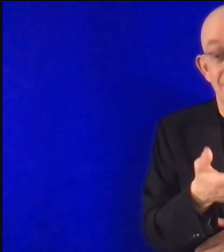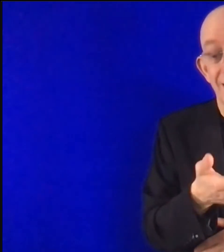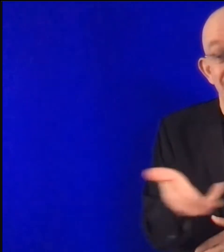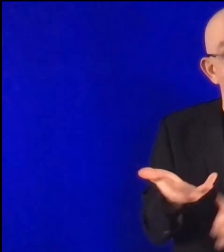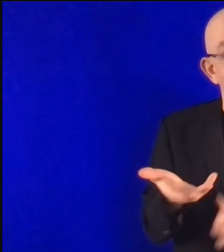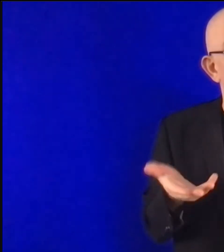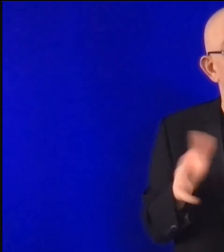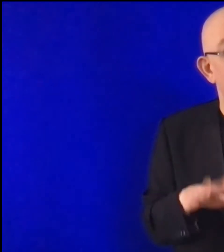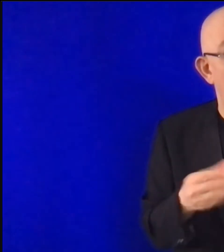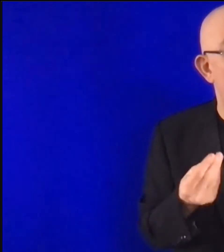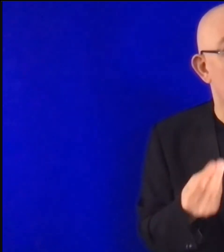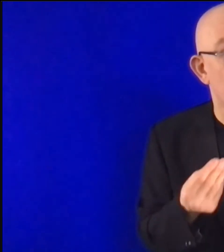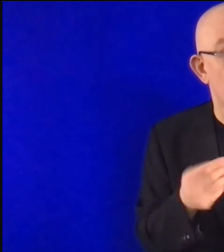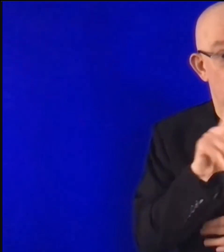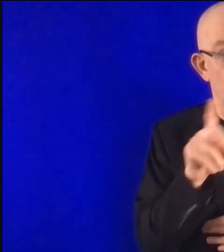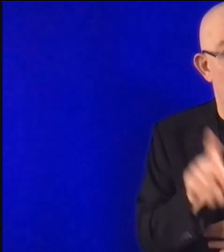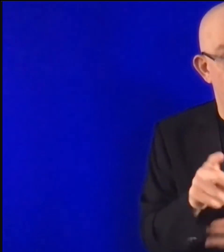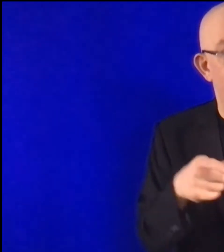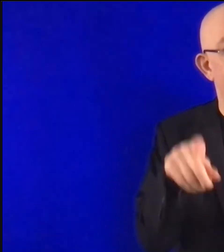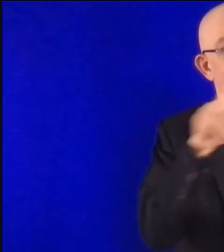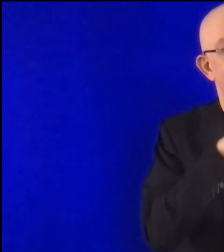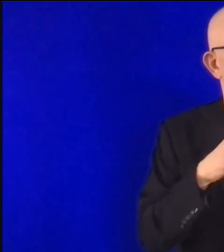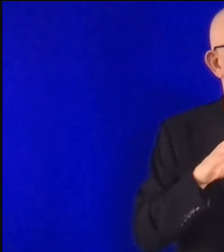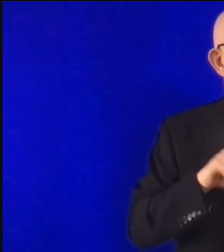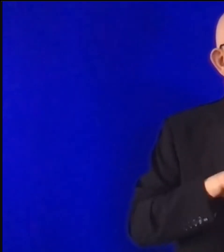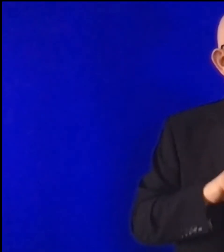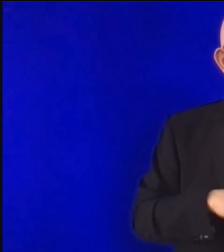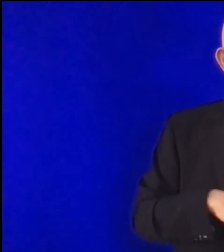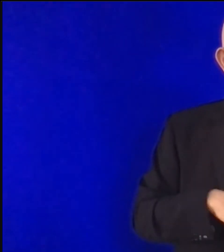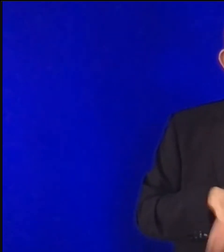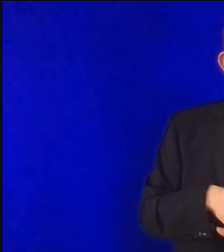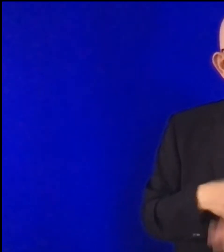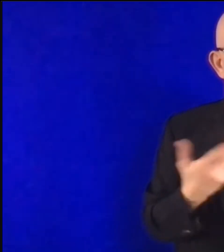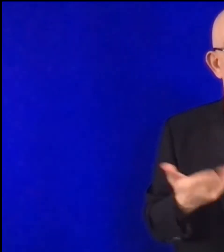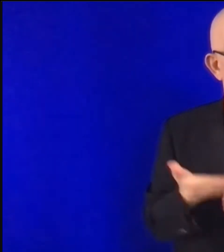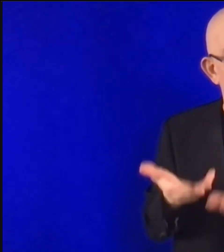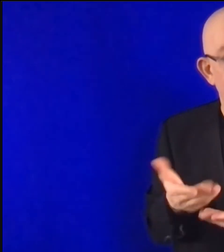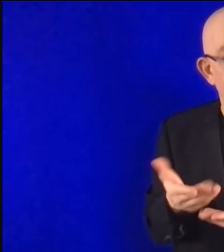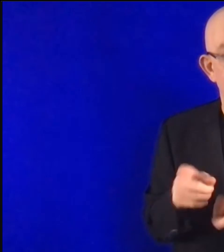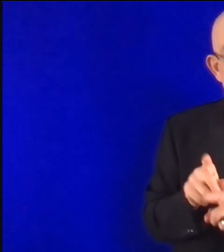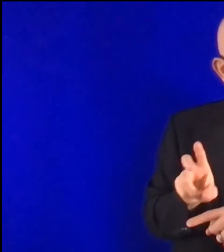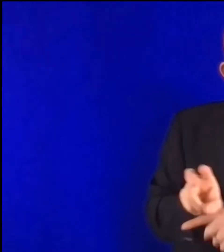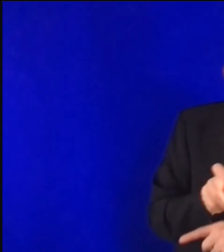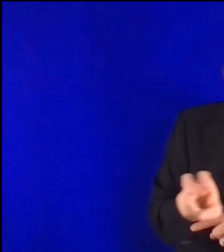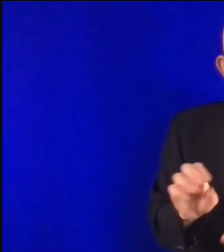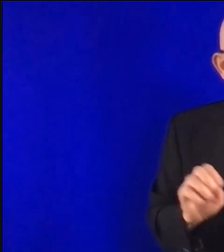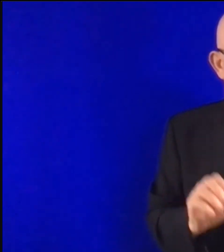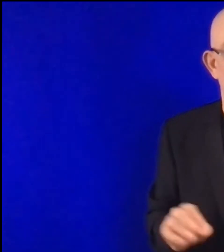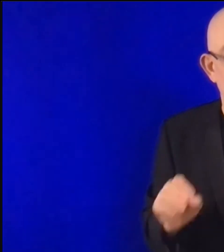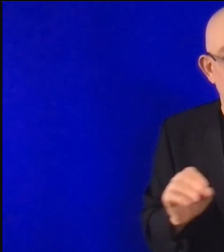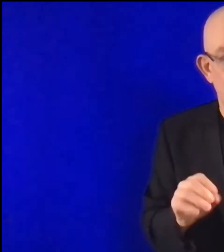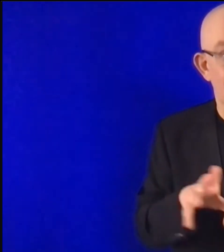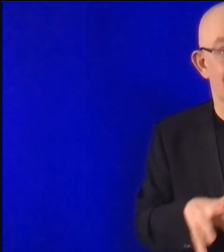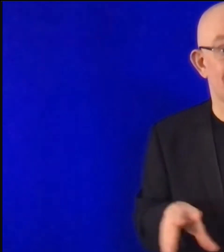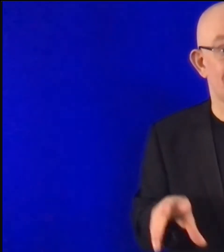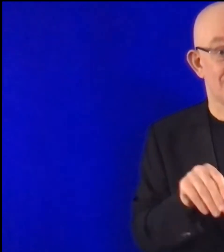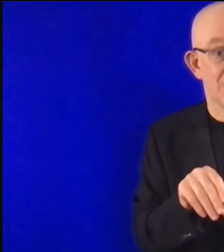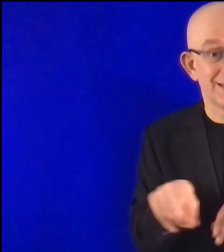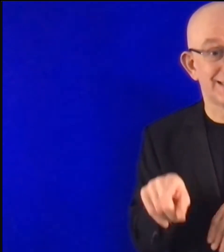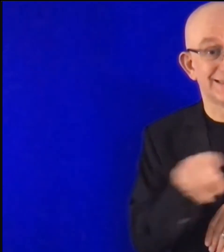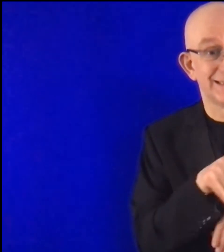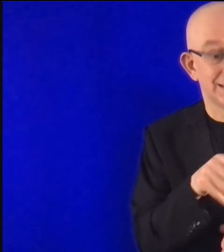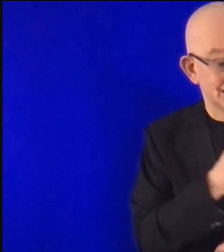are burden, and in many places, natural death happens because of lack of care. And so it is very, very